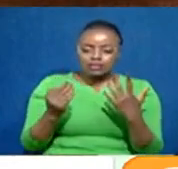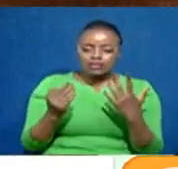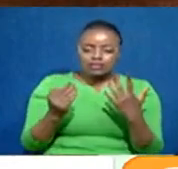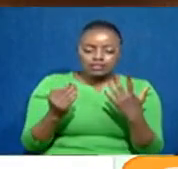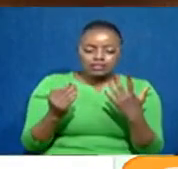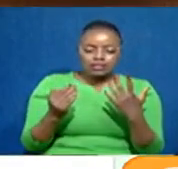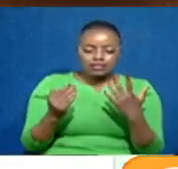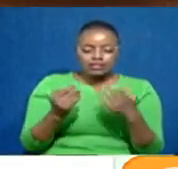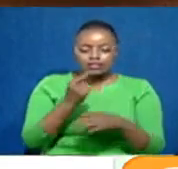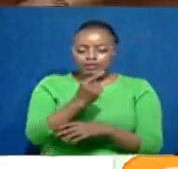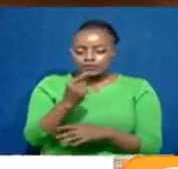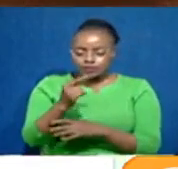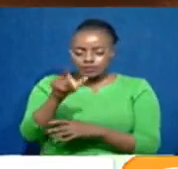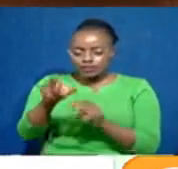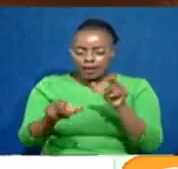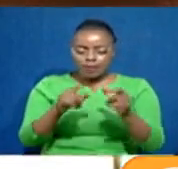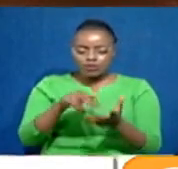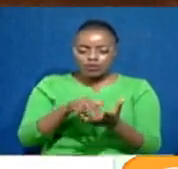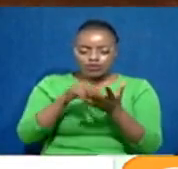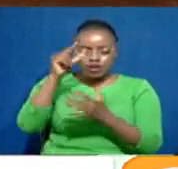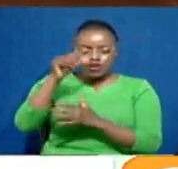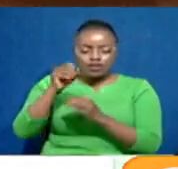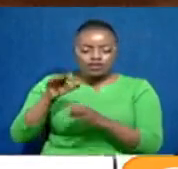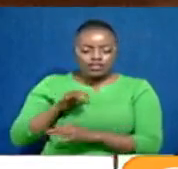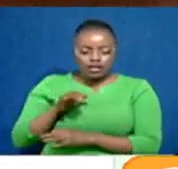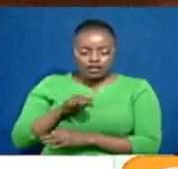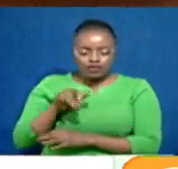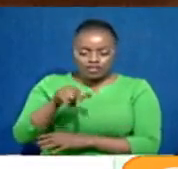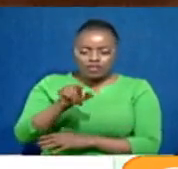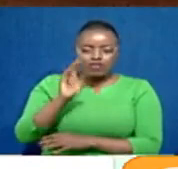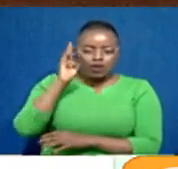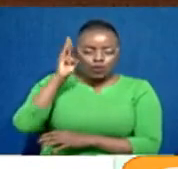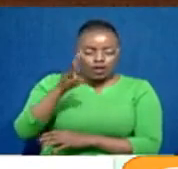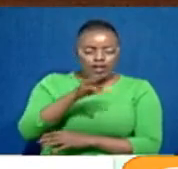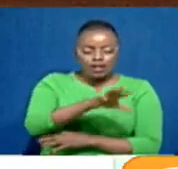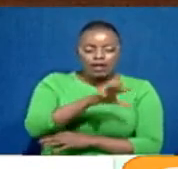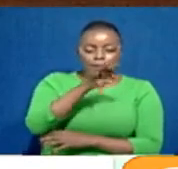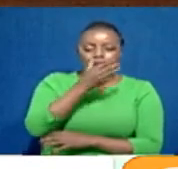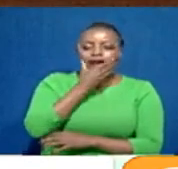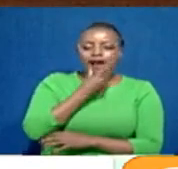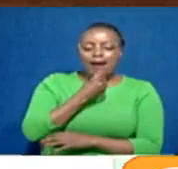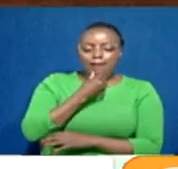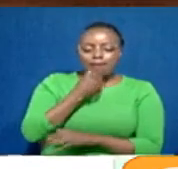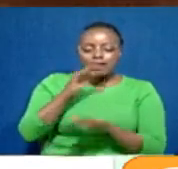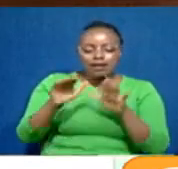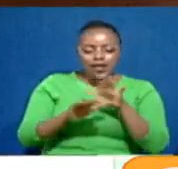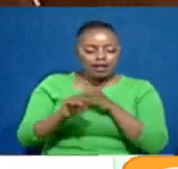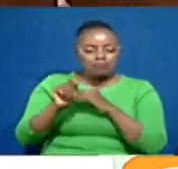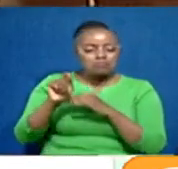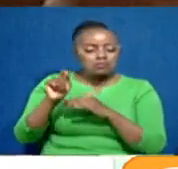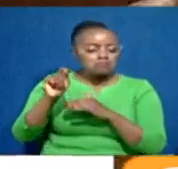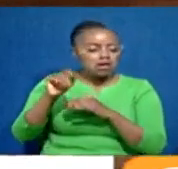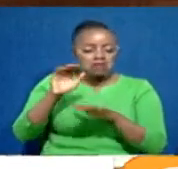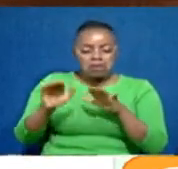every person who is running for governor, if it's a woman, she takes a male running mate,